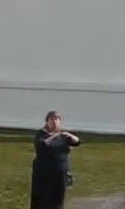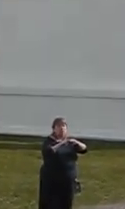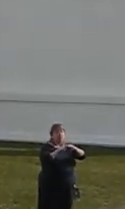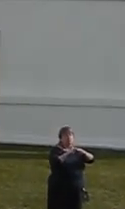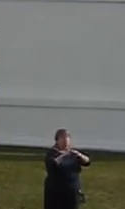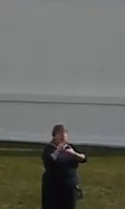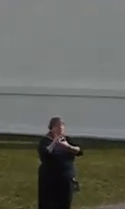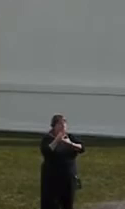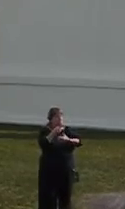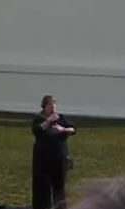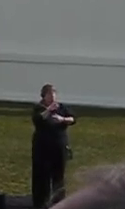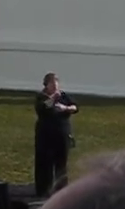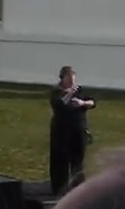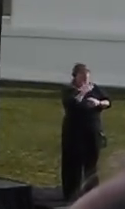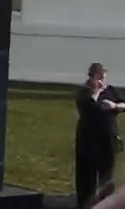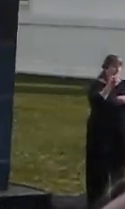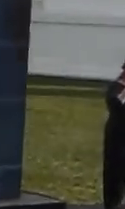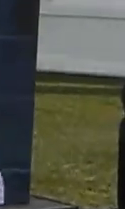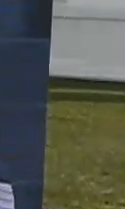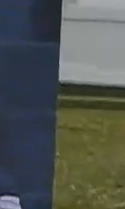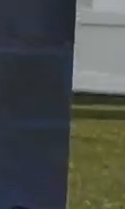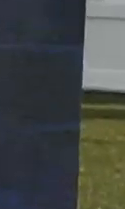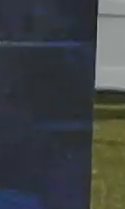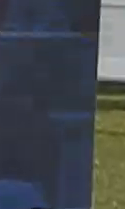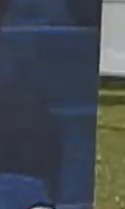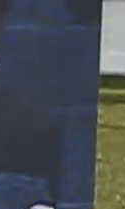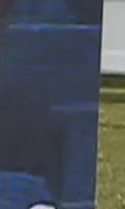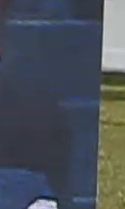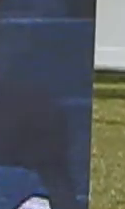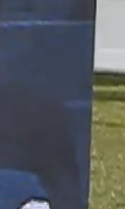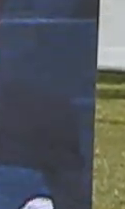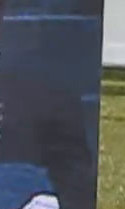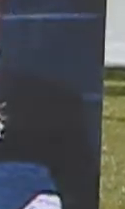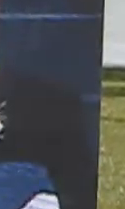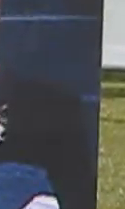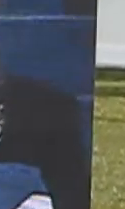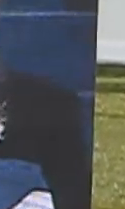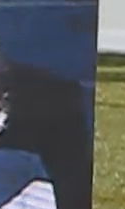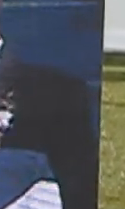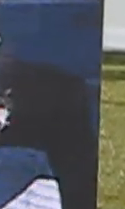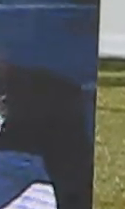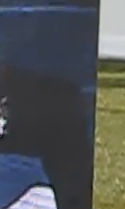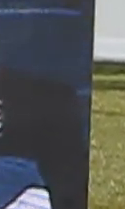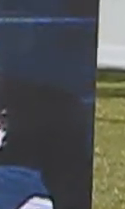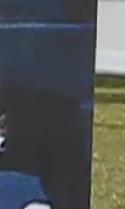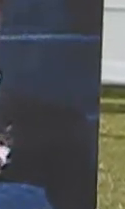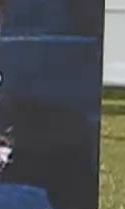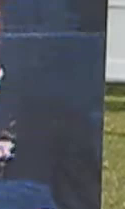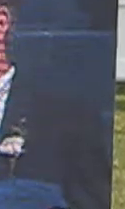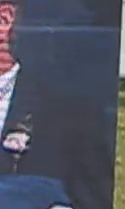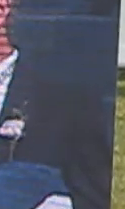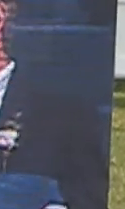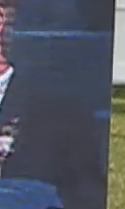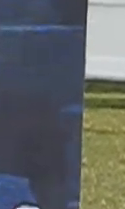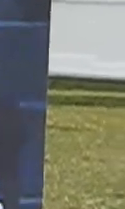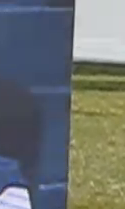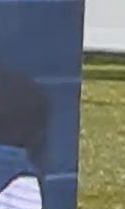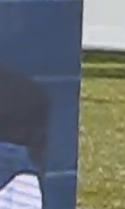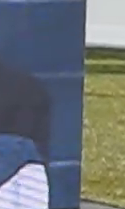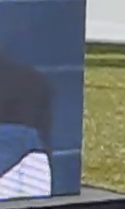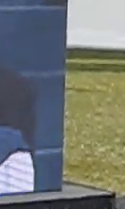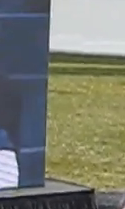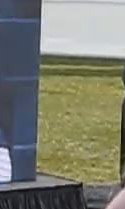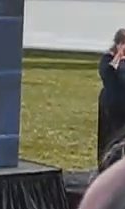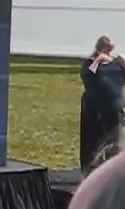need. A better transportation system will create new opportunities for our citizens all over the state. Now, these are the